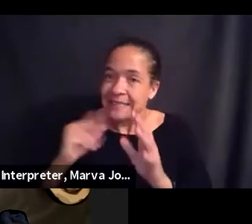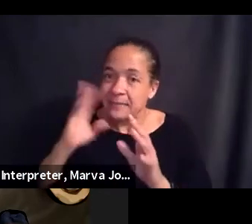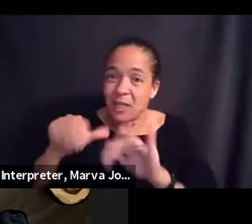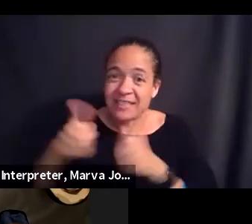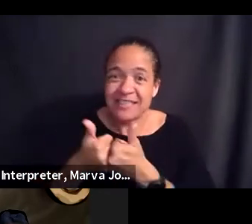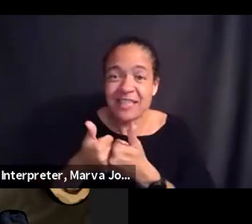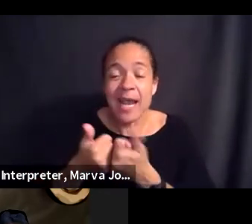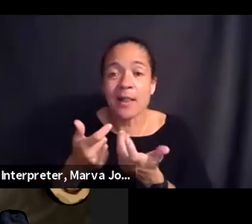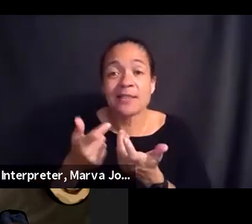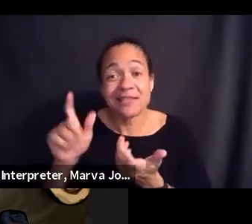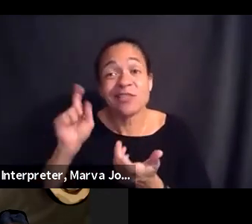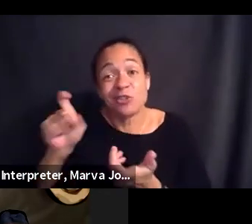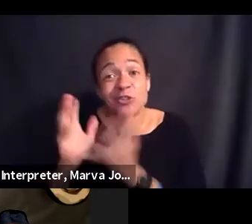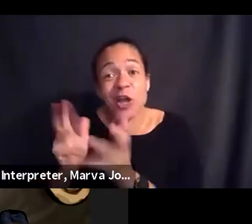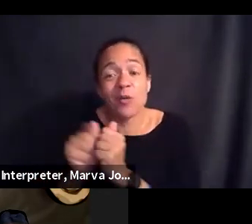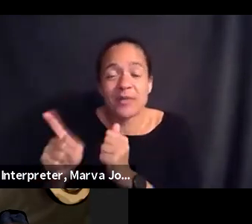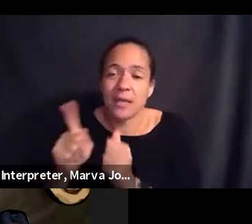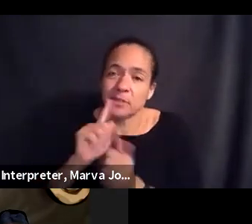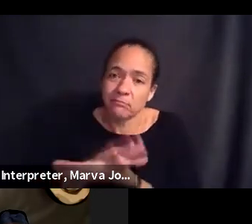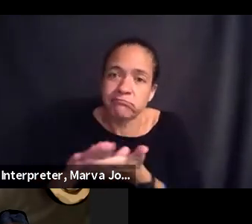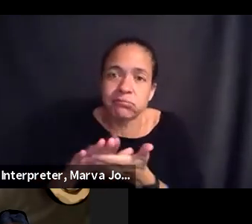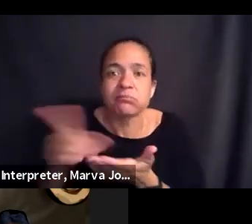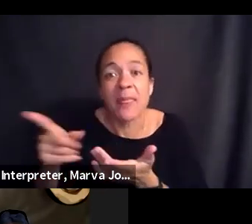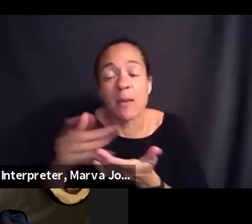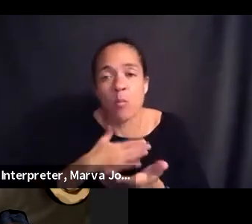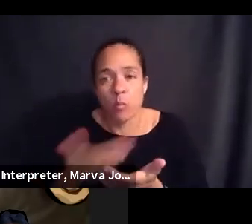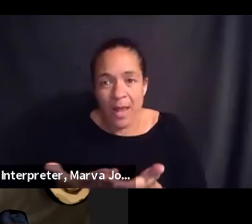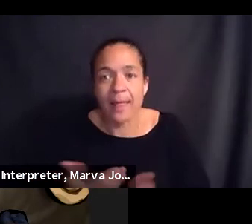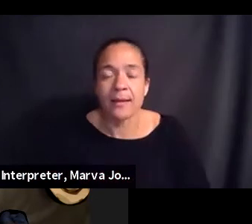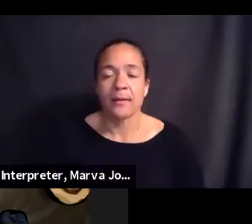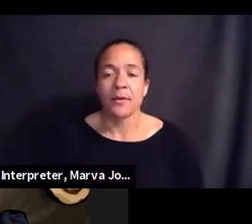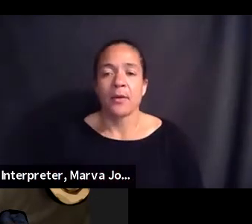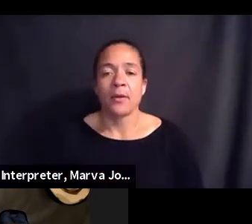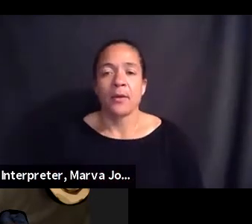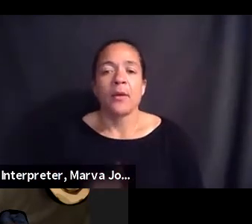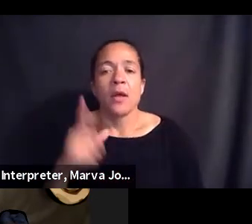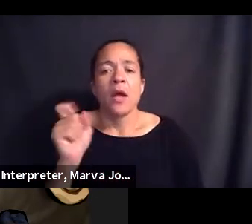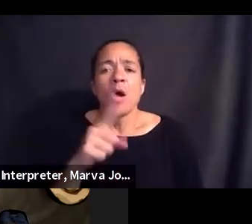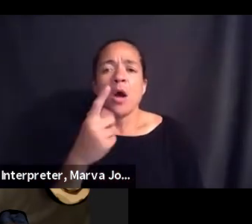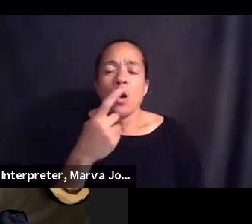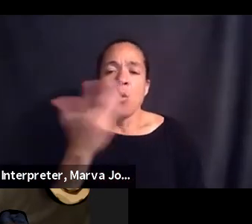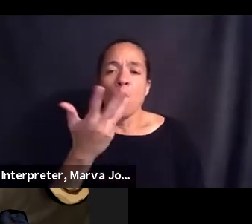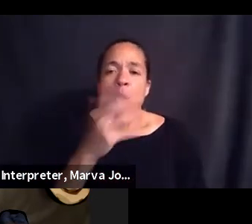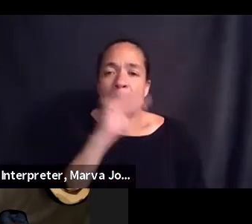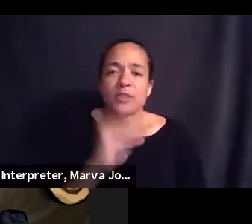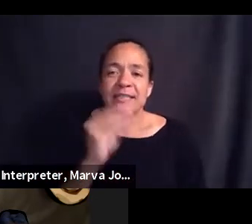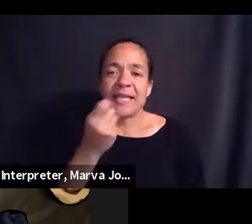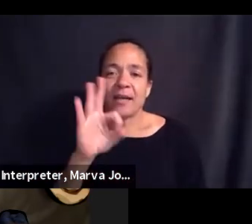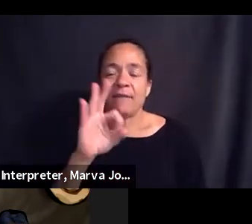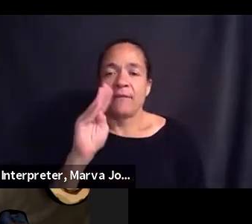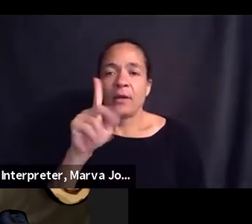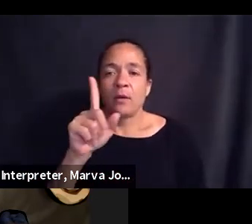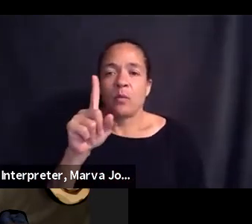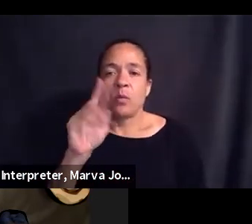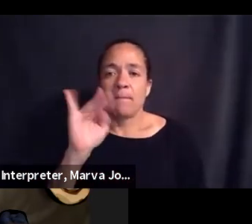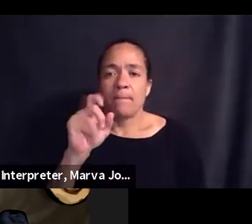for everybody. Our friend Maura has a question. She asks, what percent of the foundation's giving is $1 million? Is this in addition to the annual funding